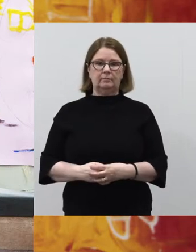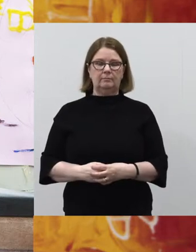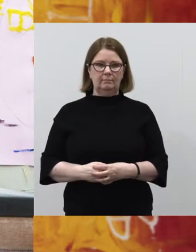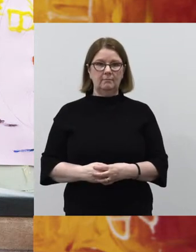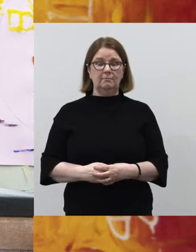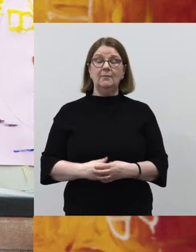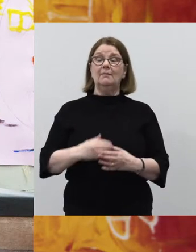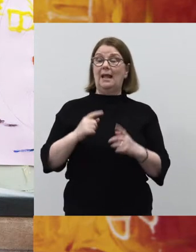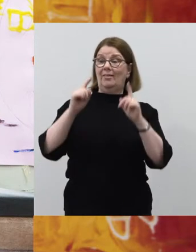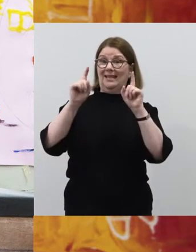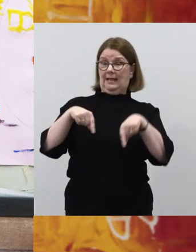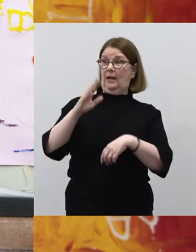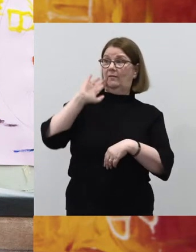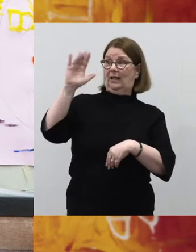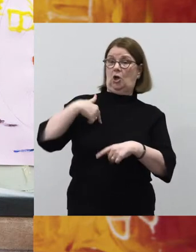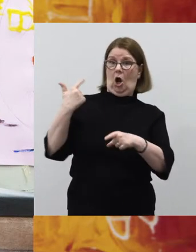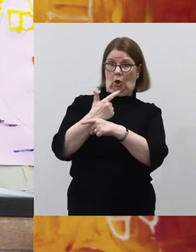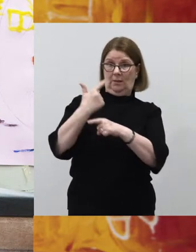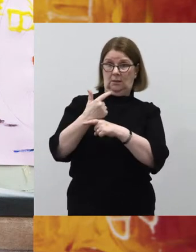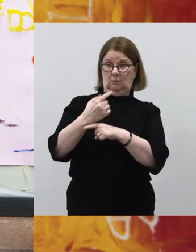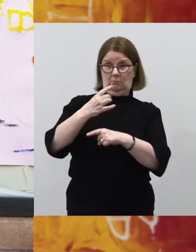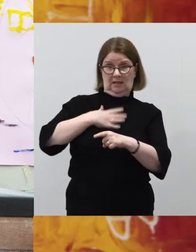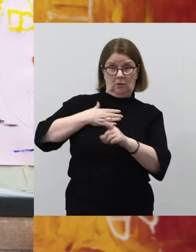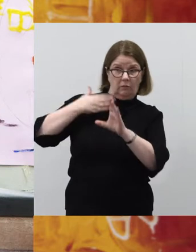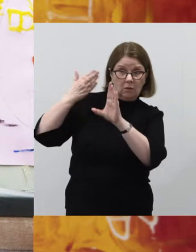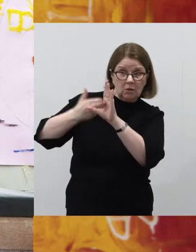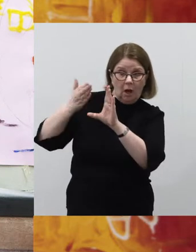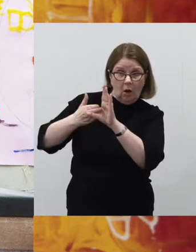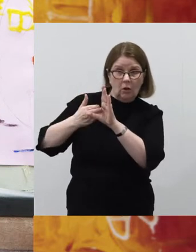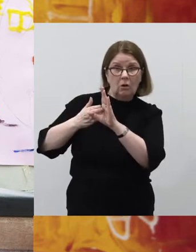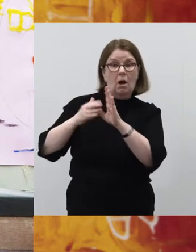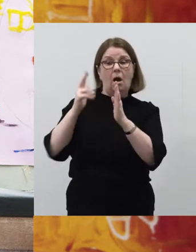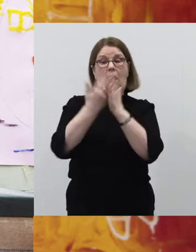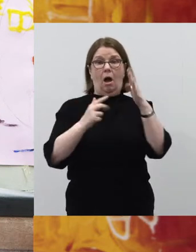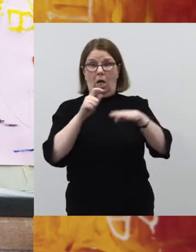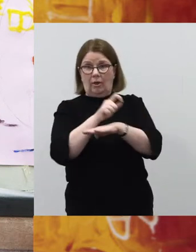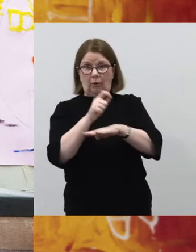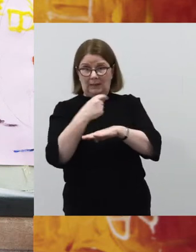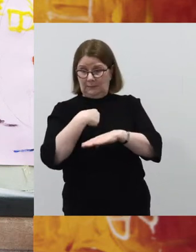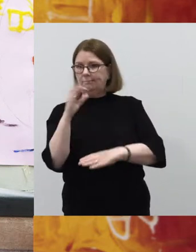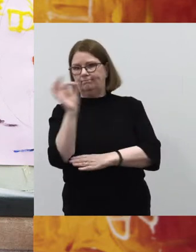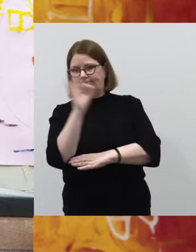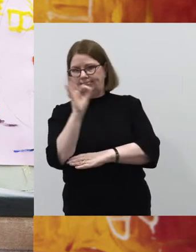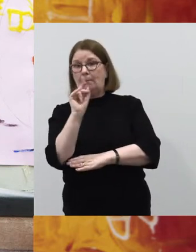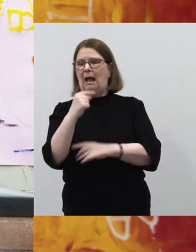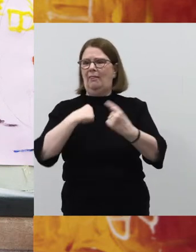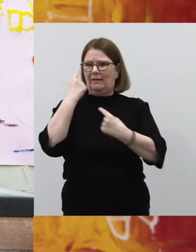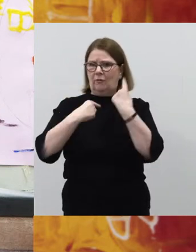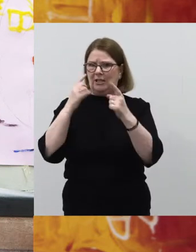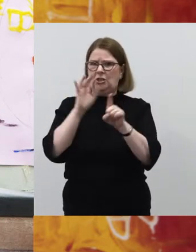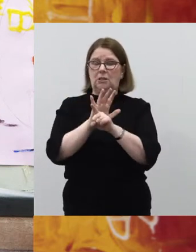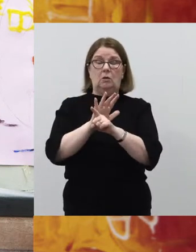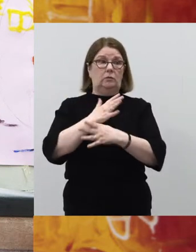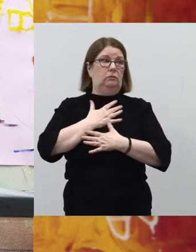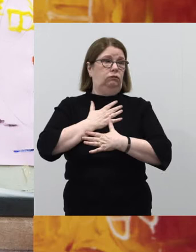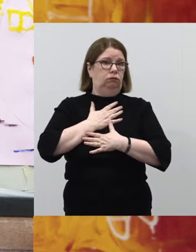in the timetable. Despite the fact that research shows engagement with the visual arts contributes an essential component